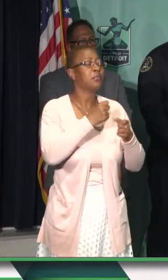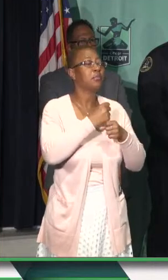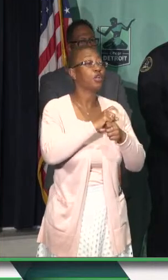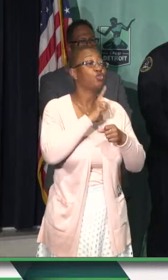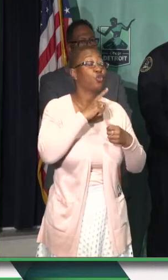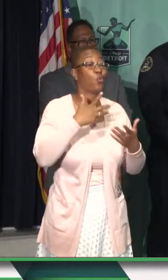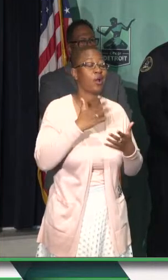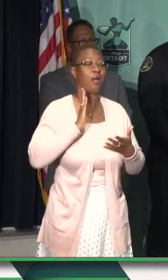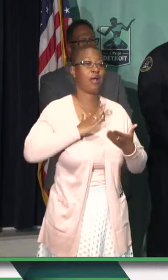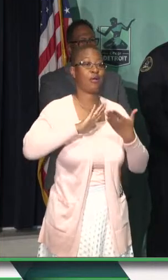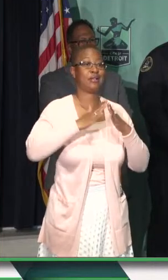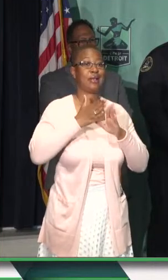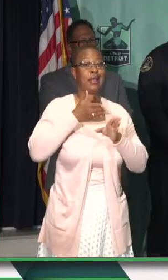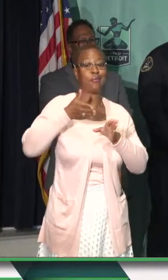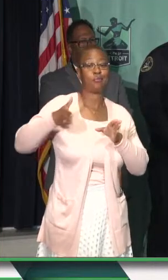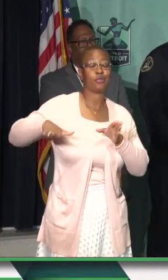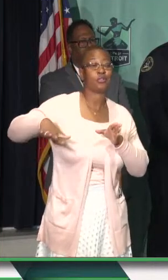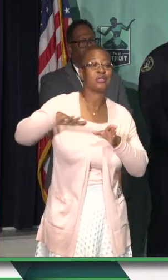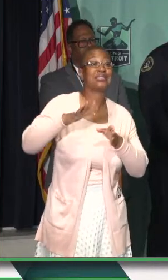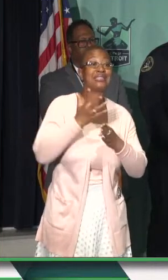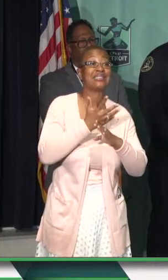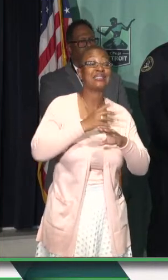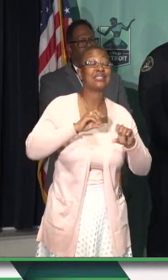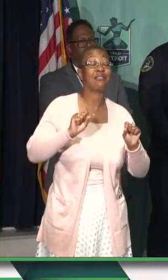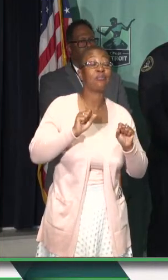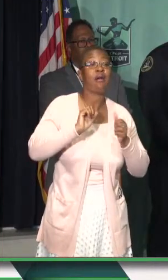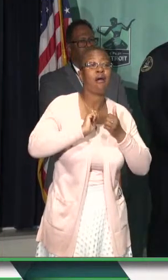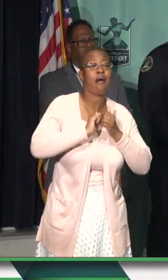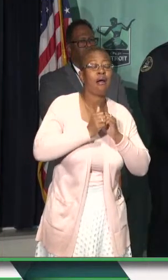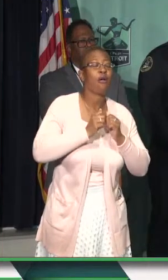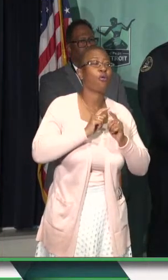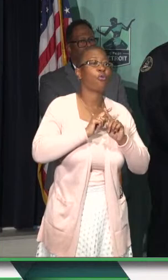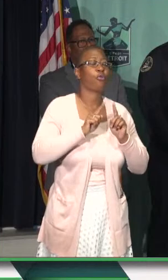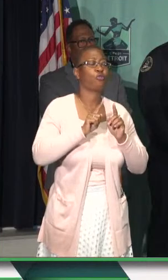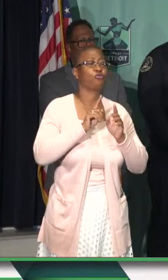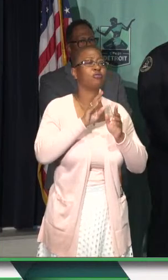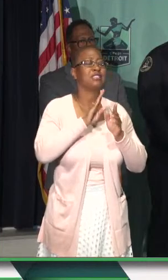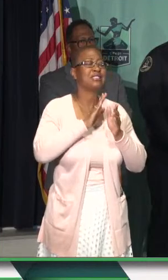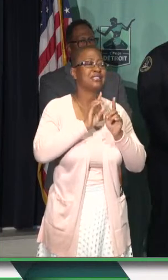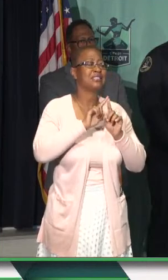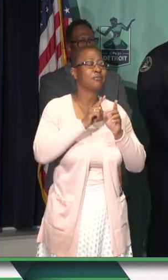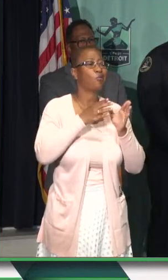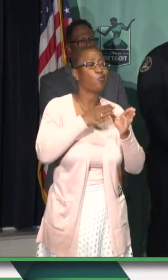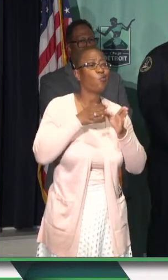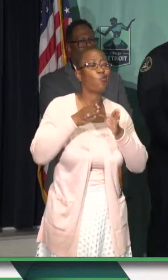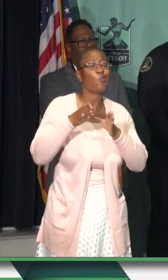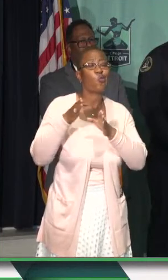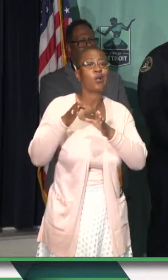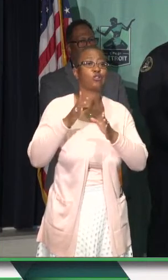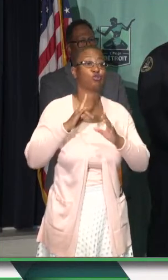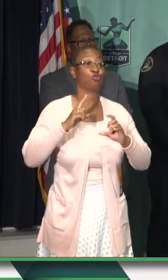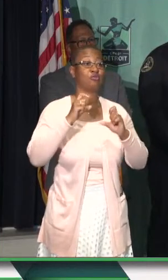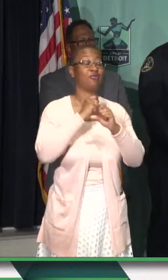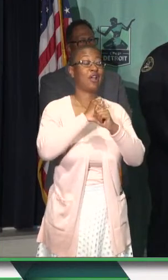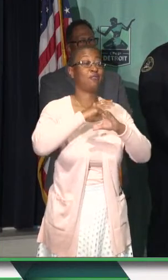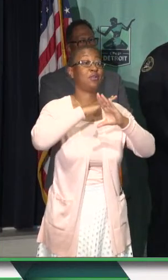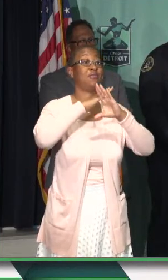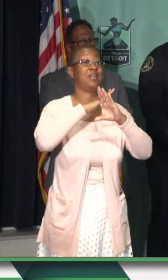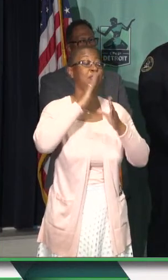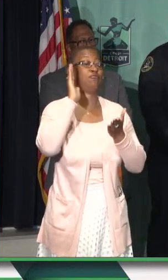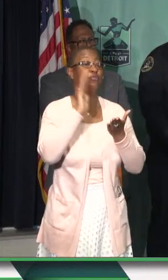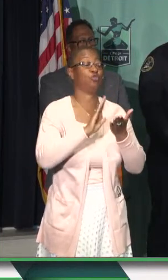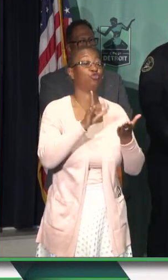neighborhoods safer through a host of innovative crime-fighting programs, of